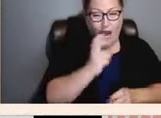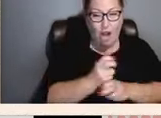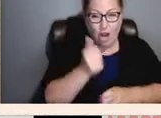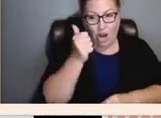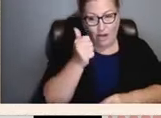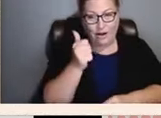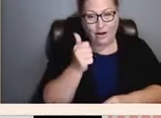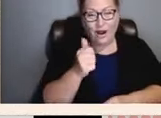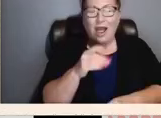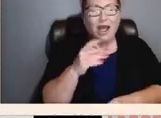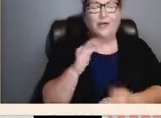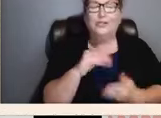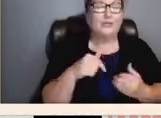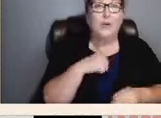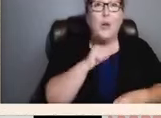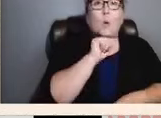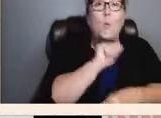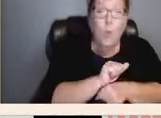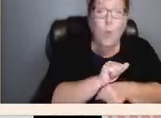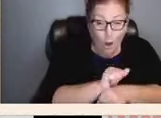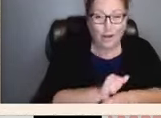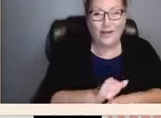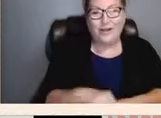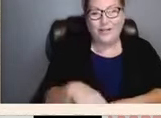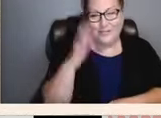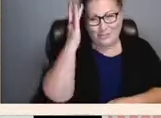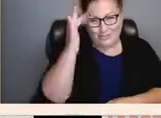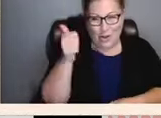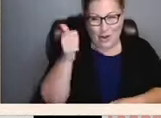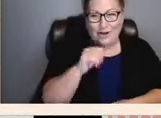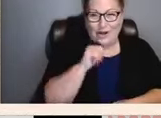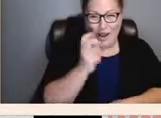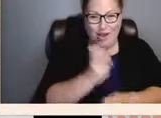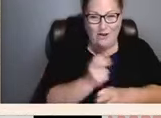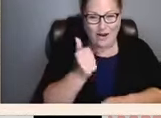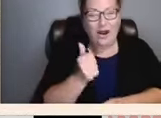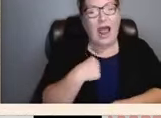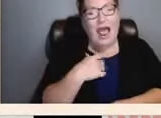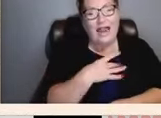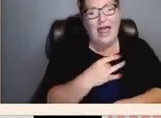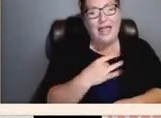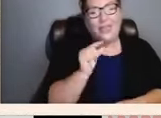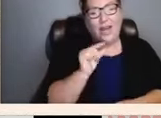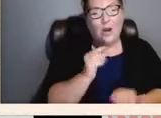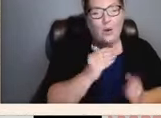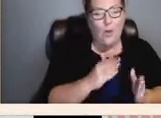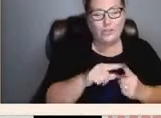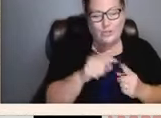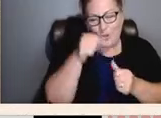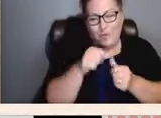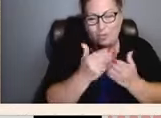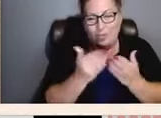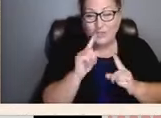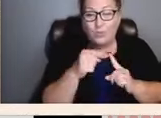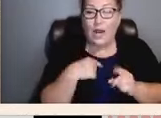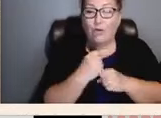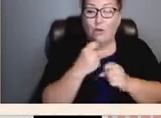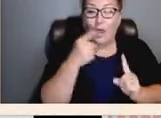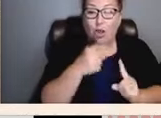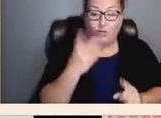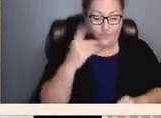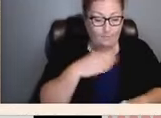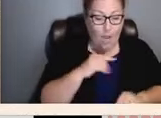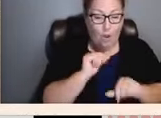not harder. I like all these little ways to remember things. So when I create goals for my work groups, I always think